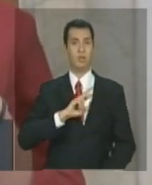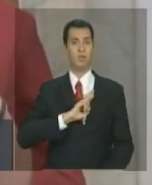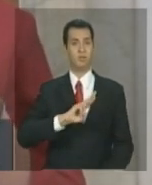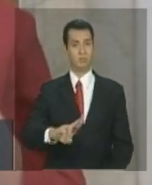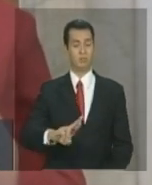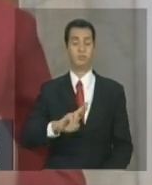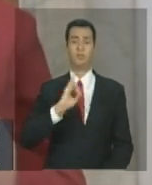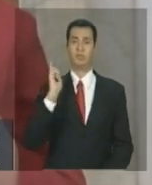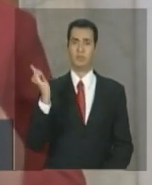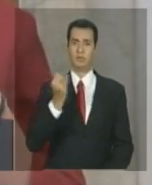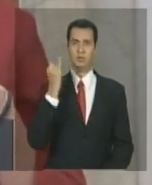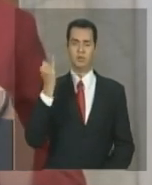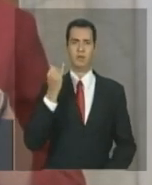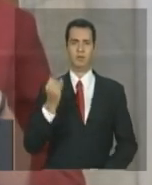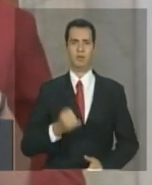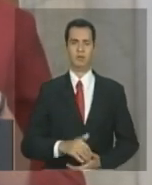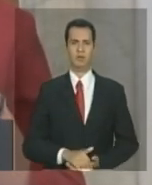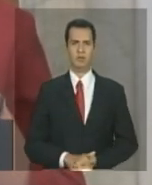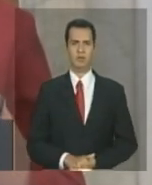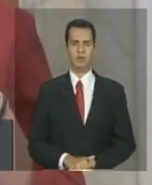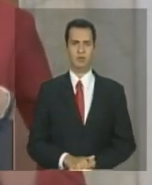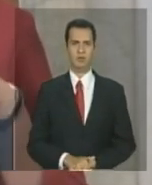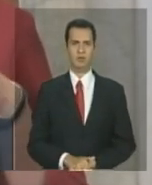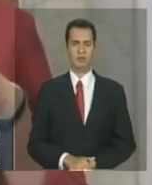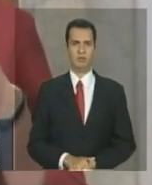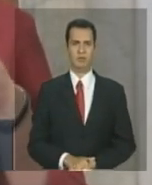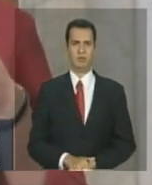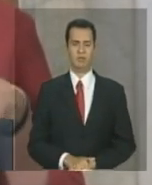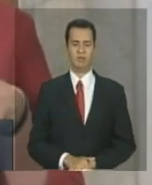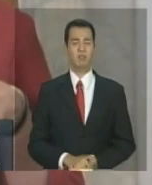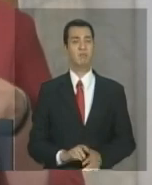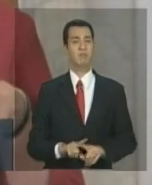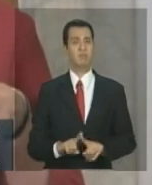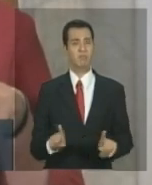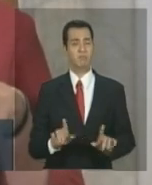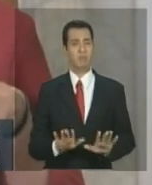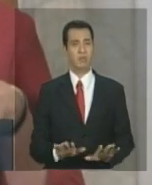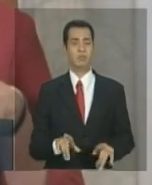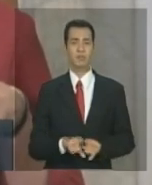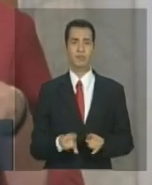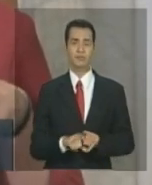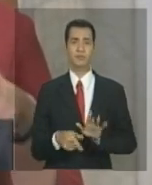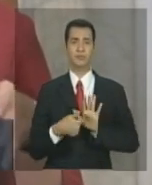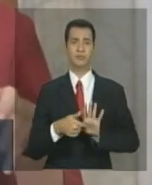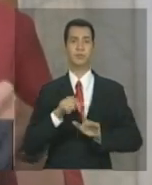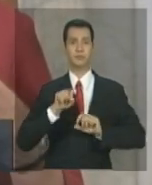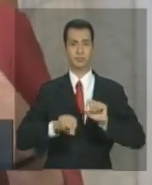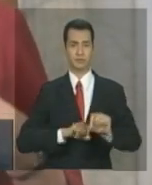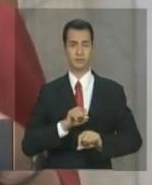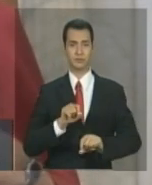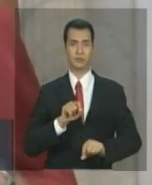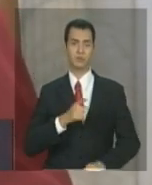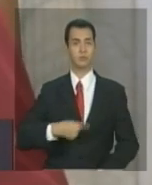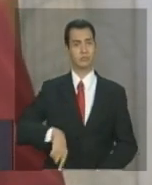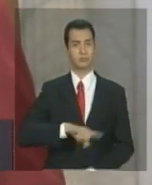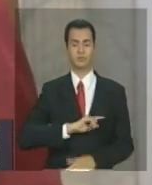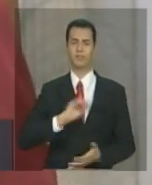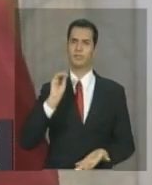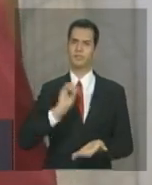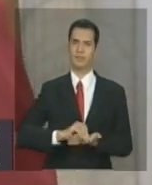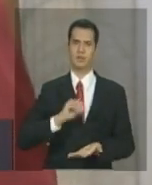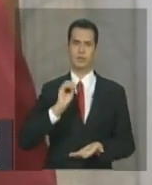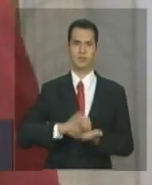muito importantes. Have posted very substantial outcomes. Mas ao mesmo tempo demonstram que nós estamos aquém das